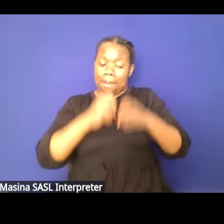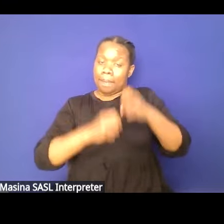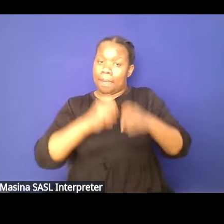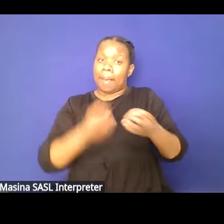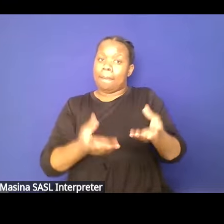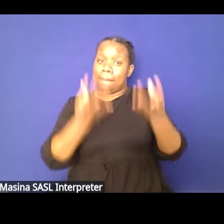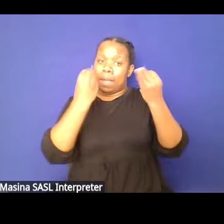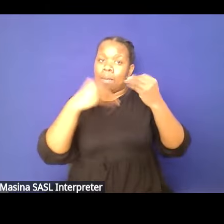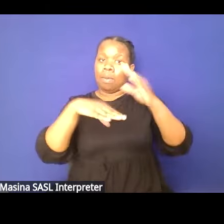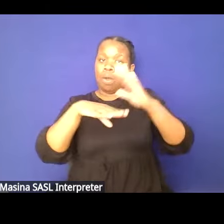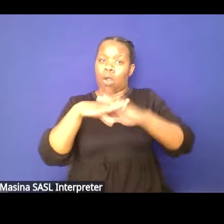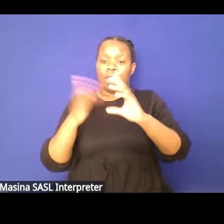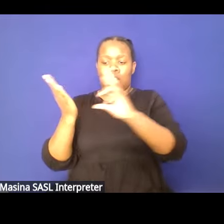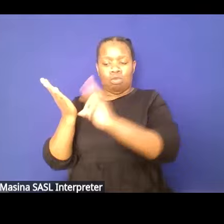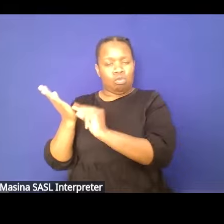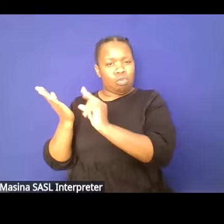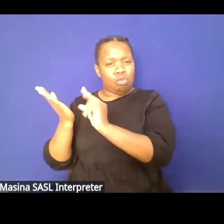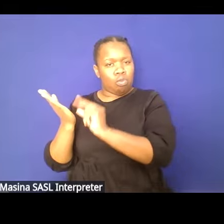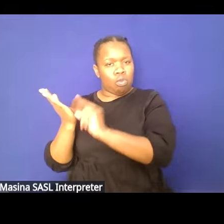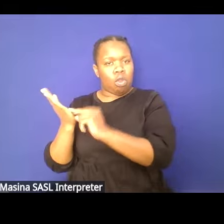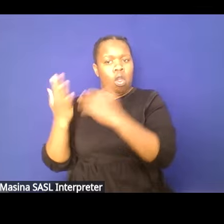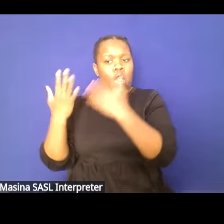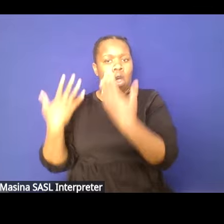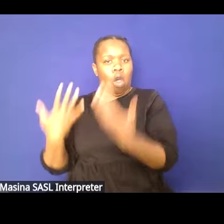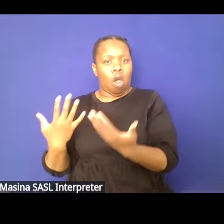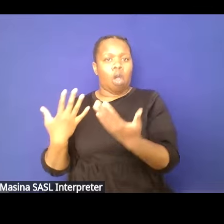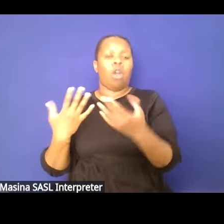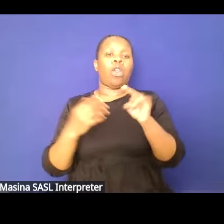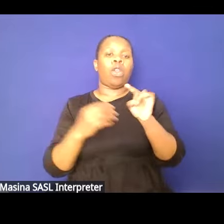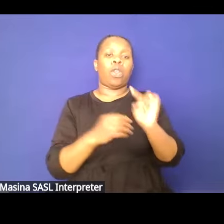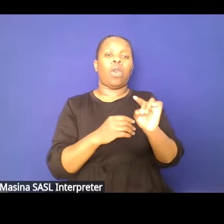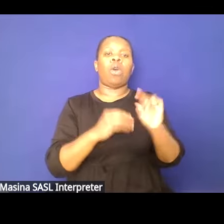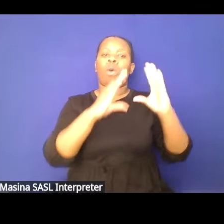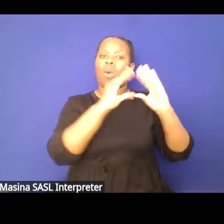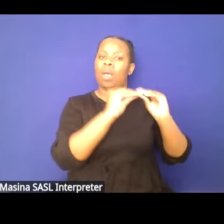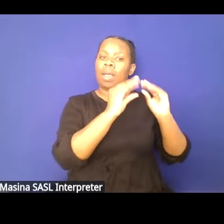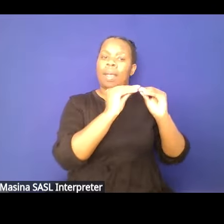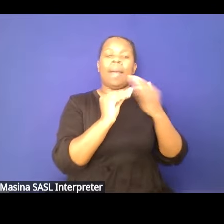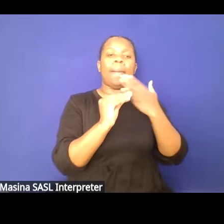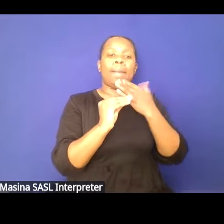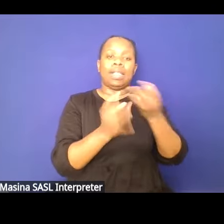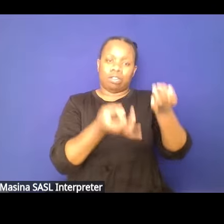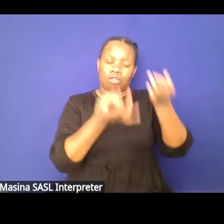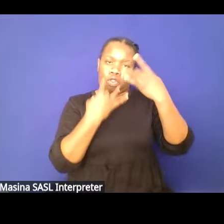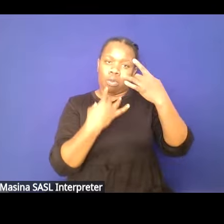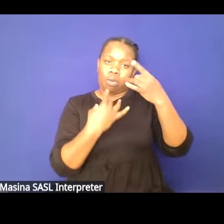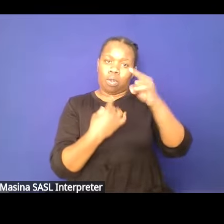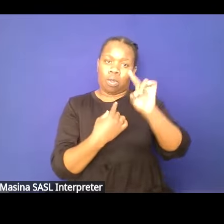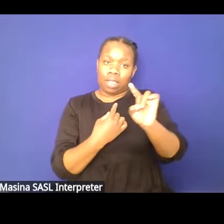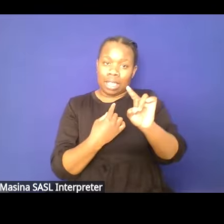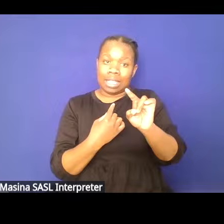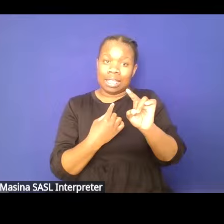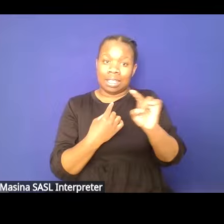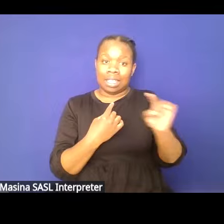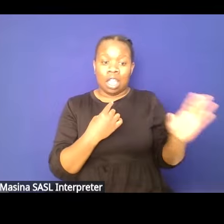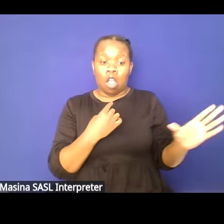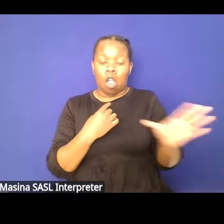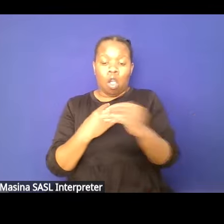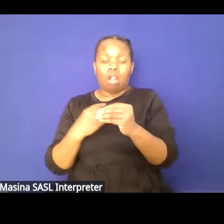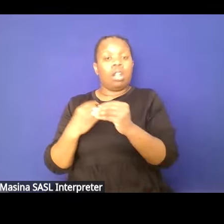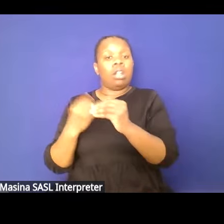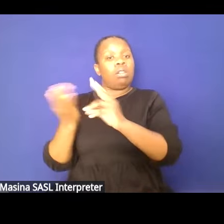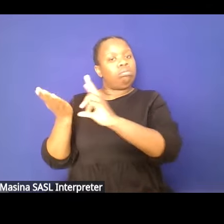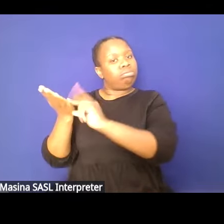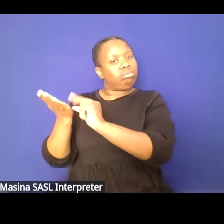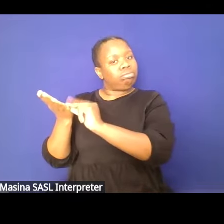recordings or your web link, please be reminded that the entire session will be available